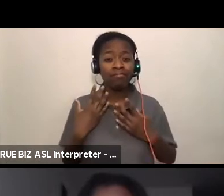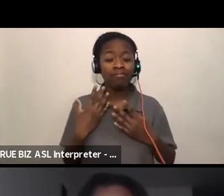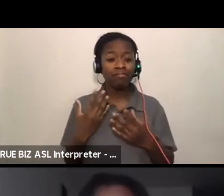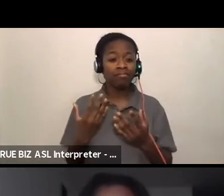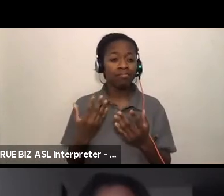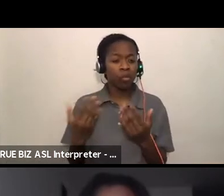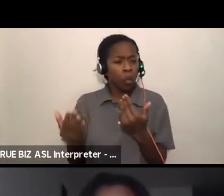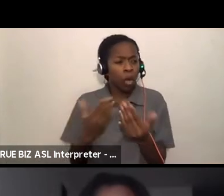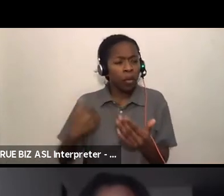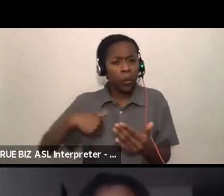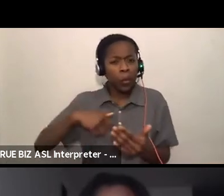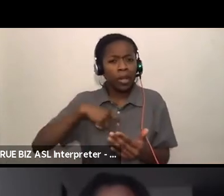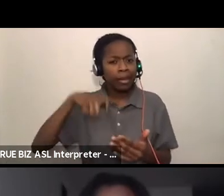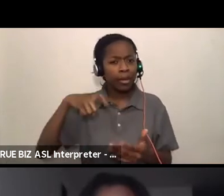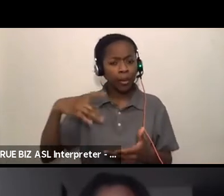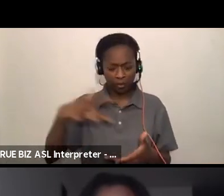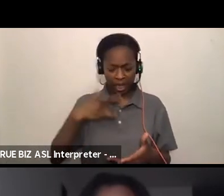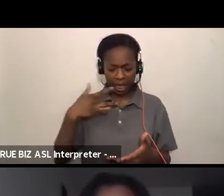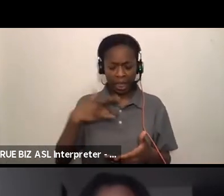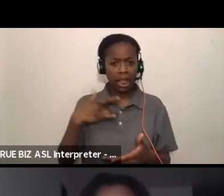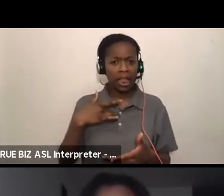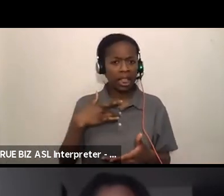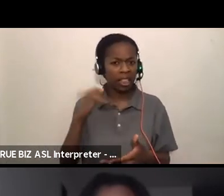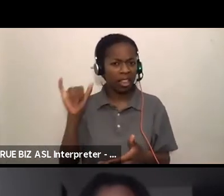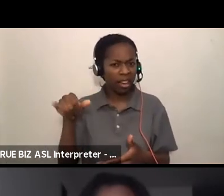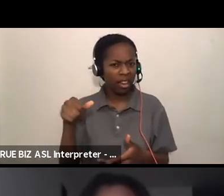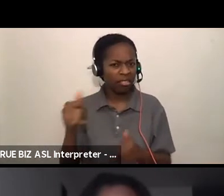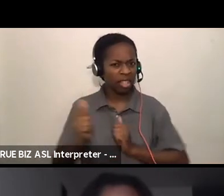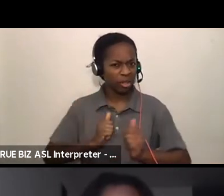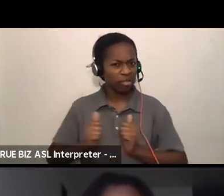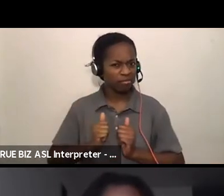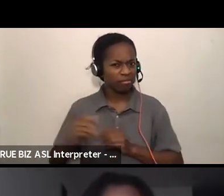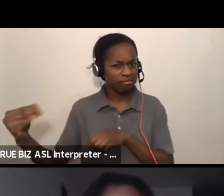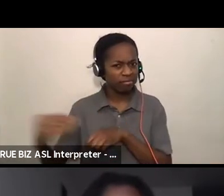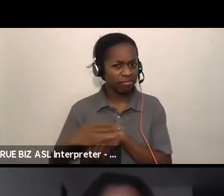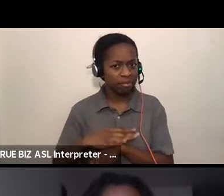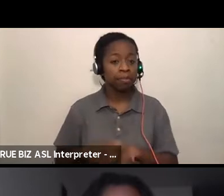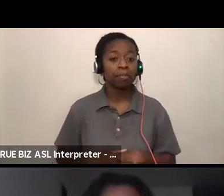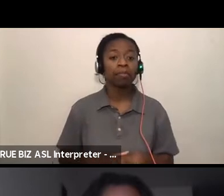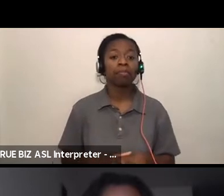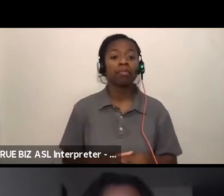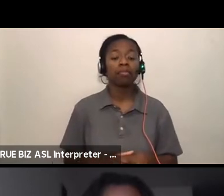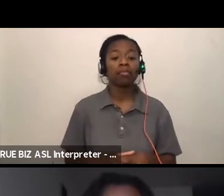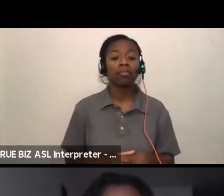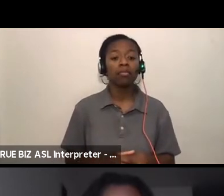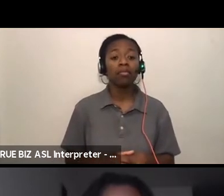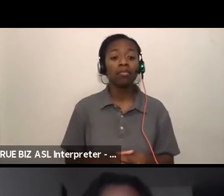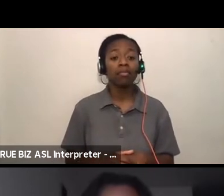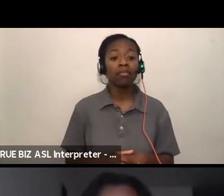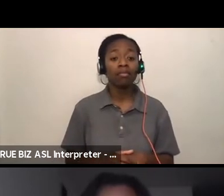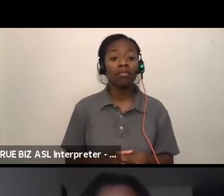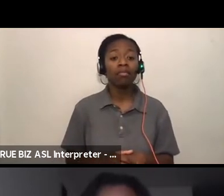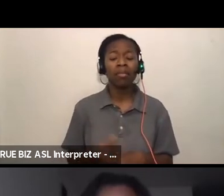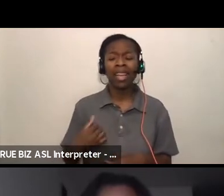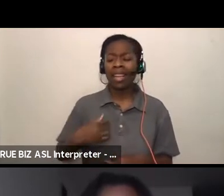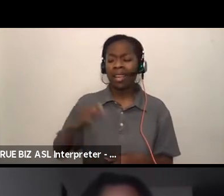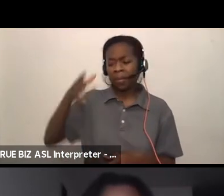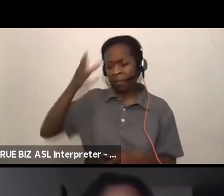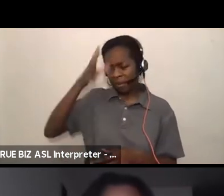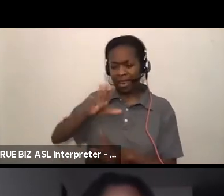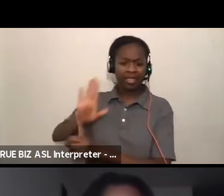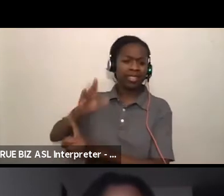to embody in order to be healed and to be better. You know, one of the things that I can't ever say his last name, so I